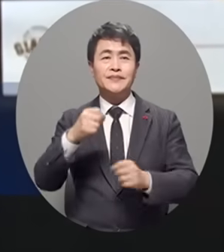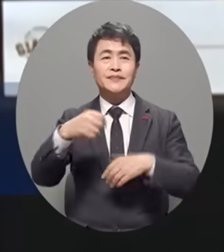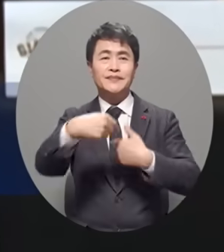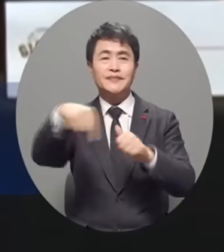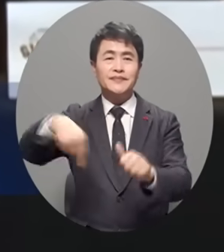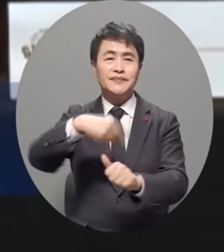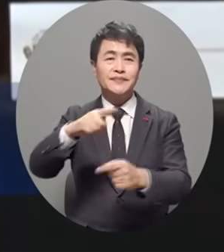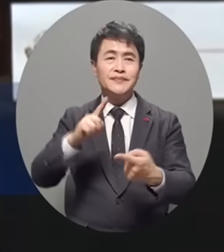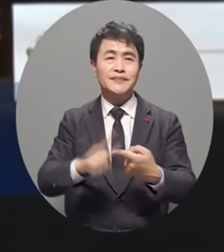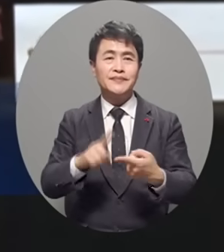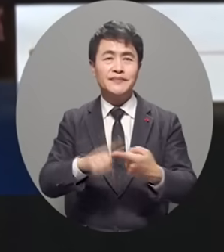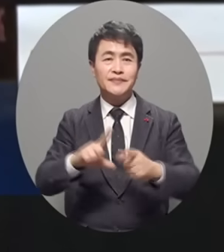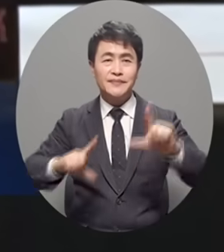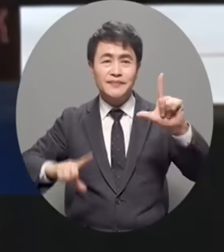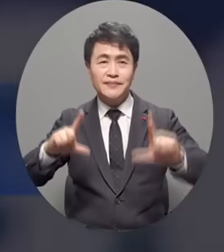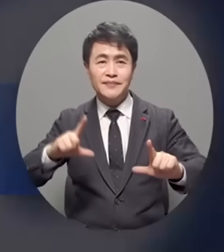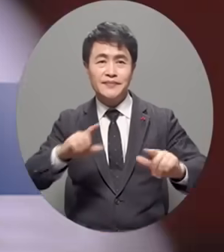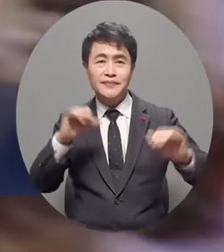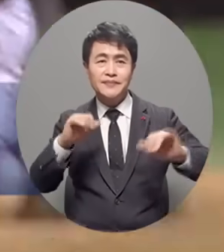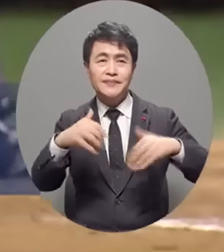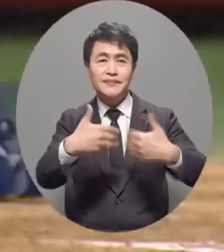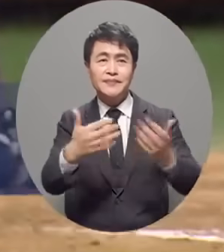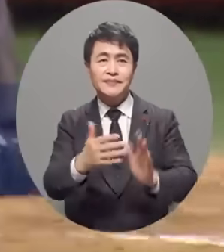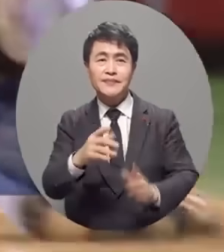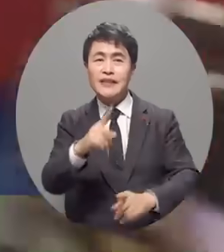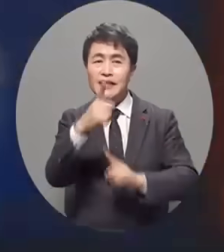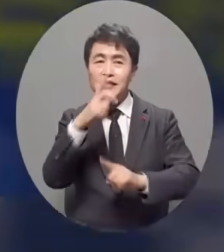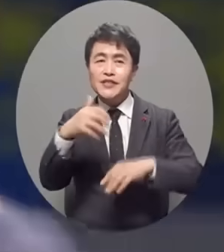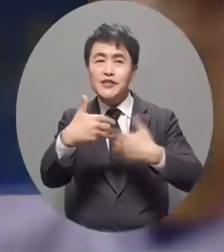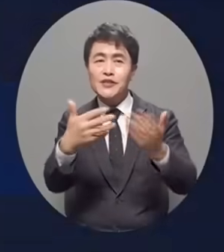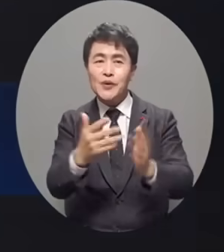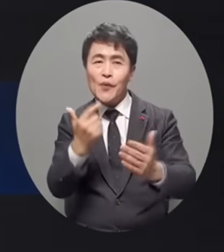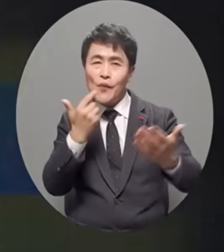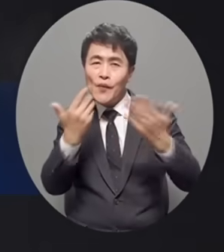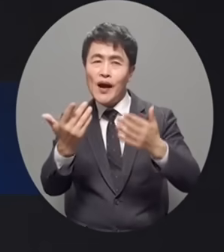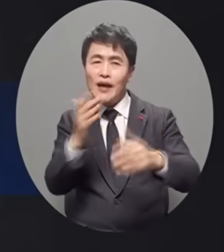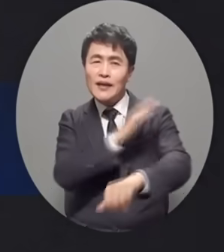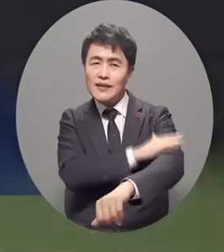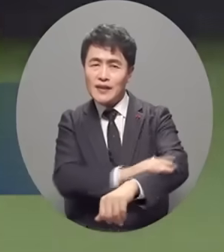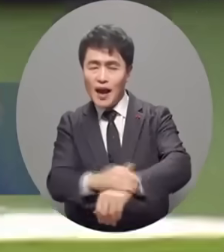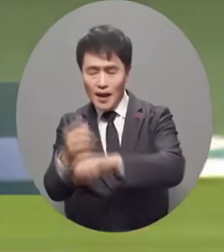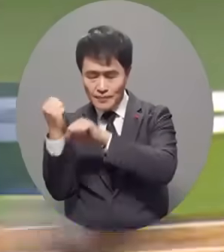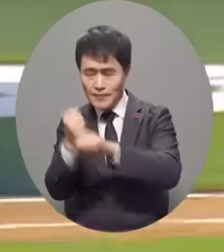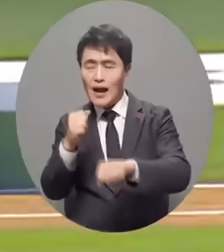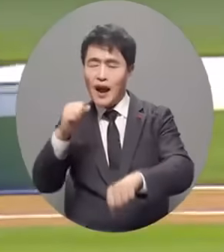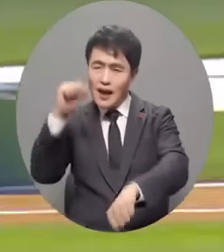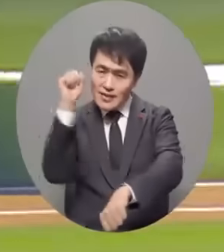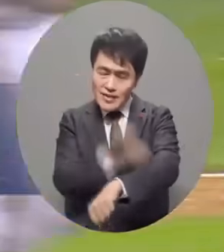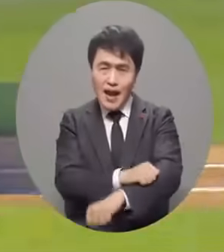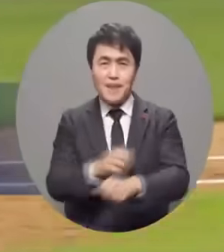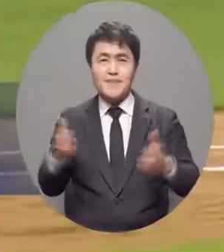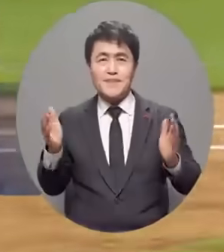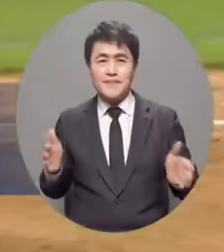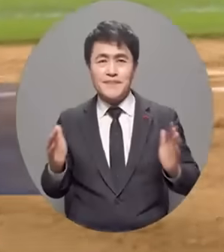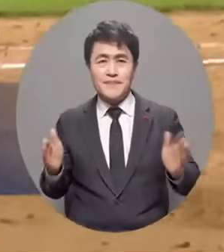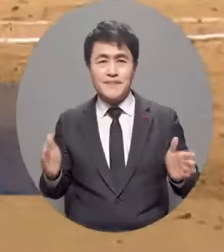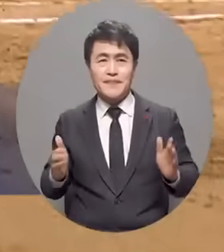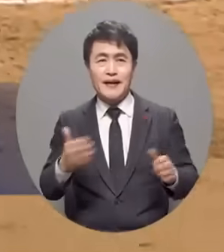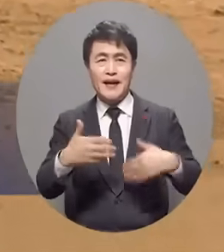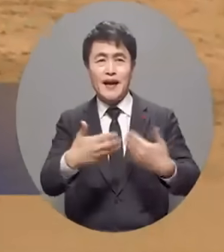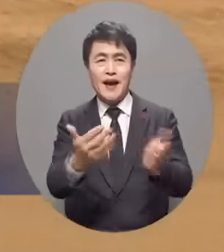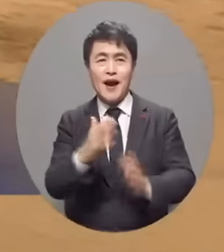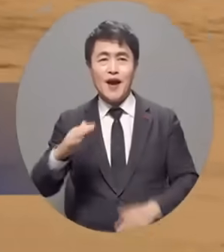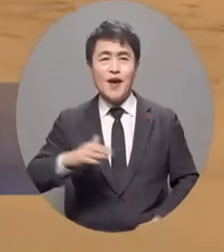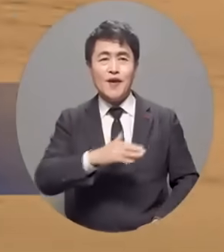before the press conference. He certainly profiles to be one of those guys you can hit and run a little bit with him, run, so